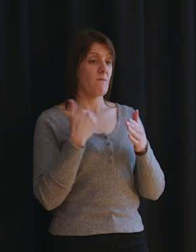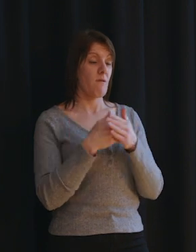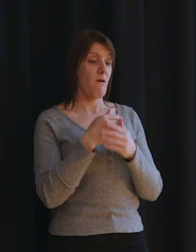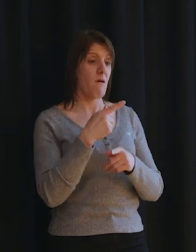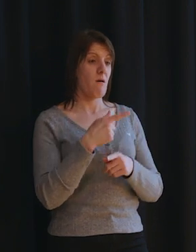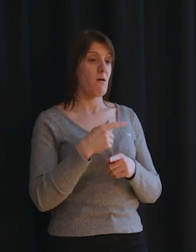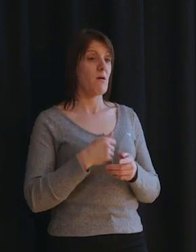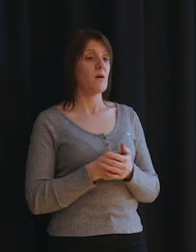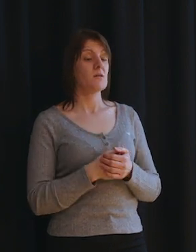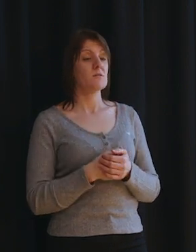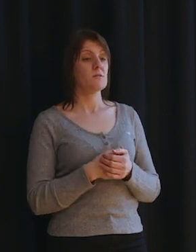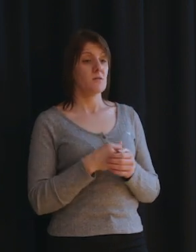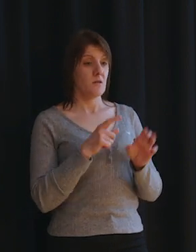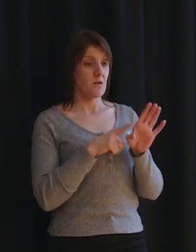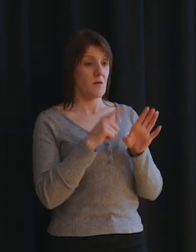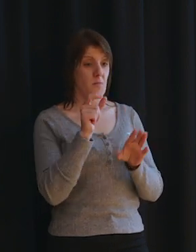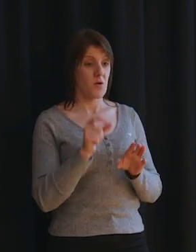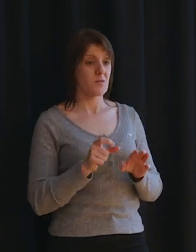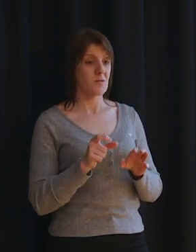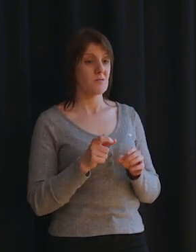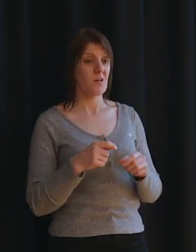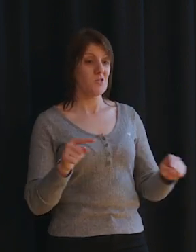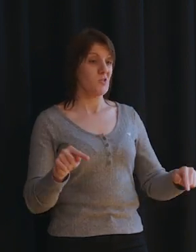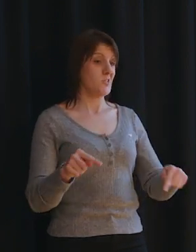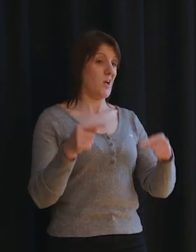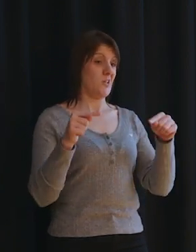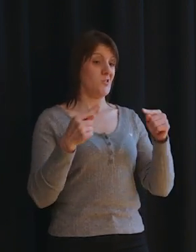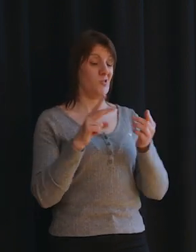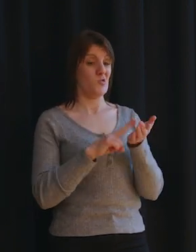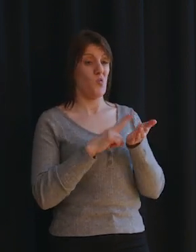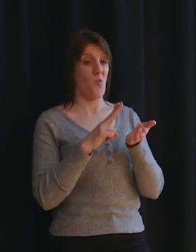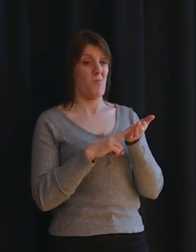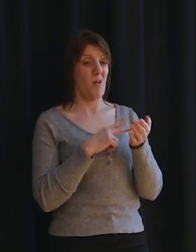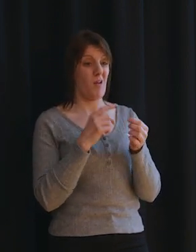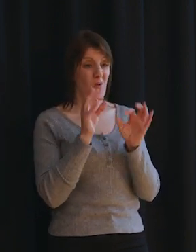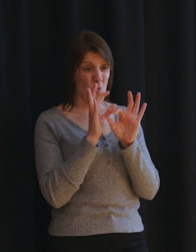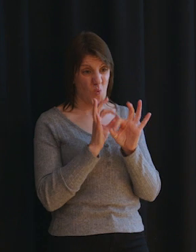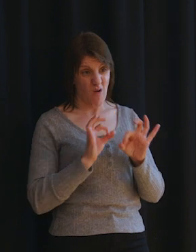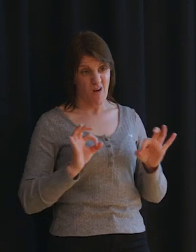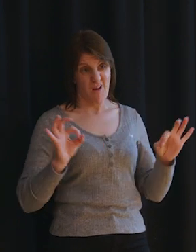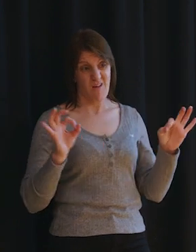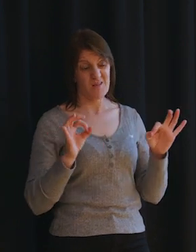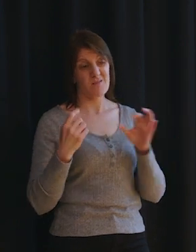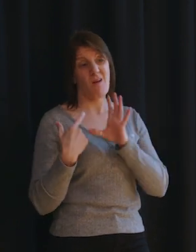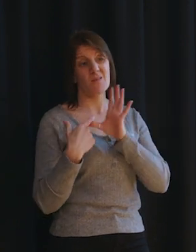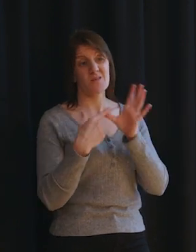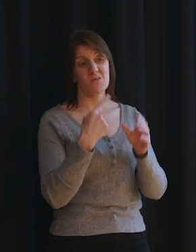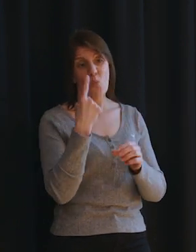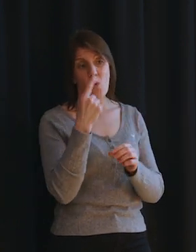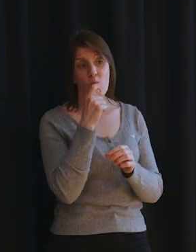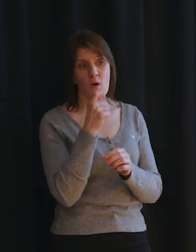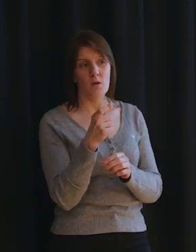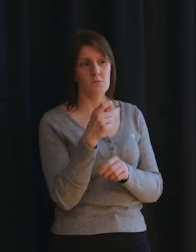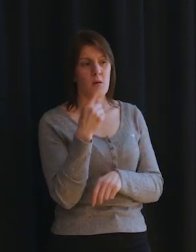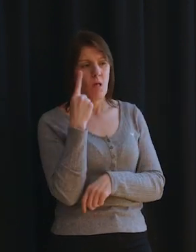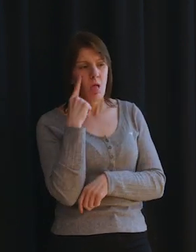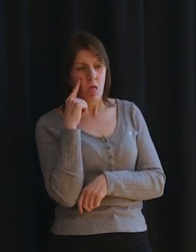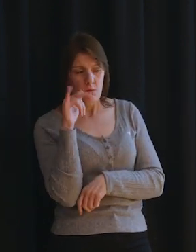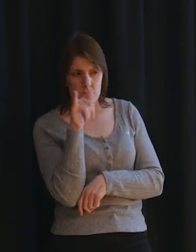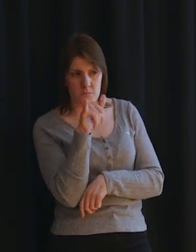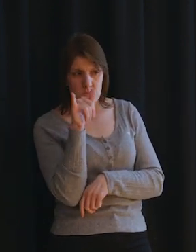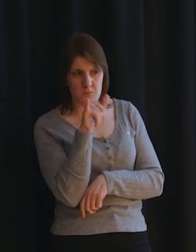some of the challenges: initially very quiet, answering one word, appeared almost kind of suspicious, as